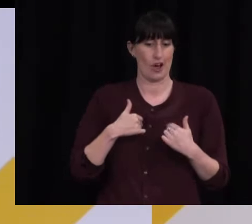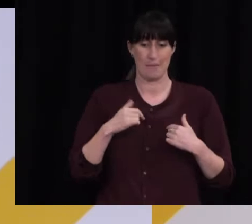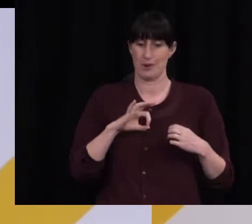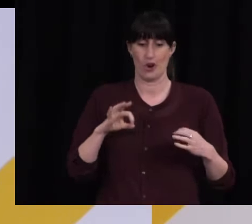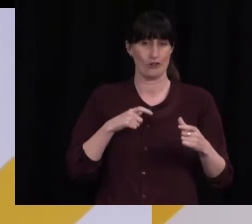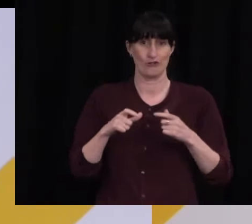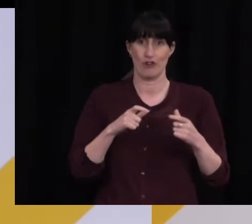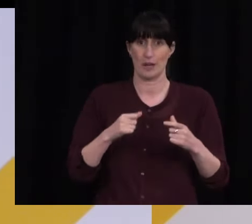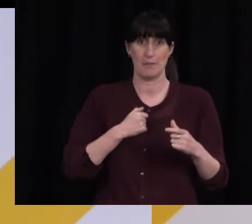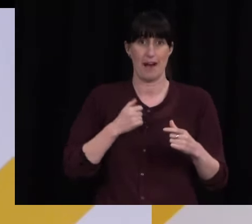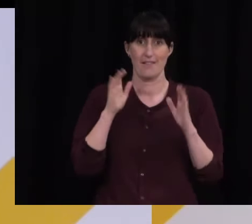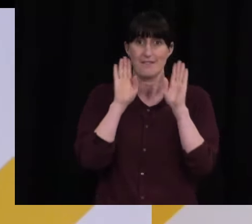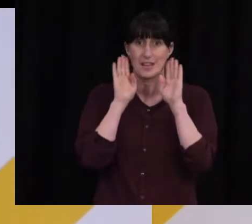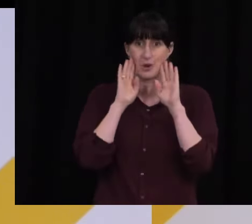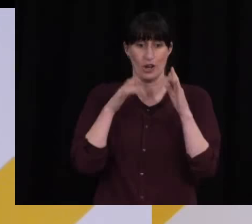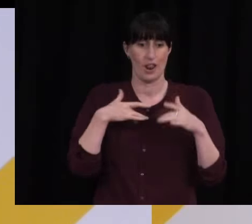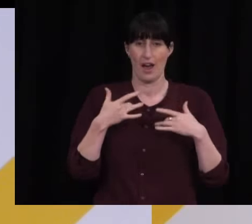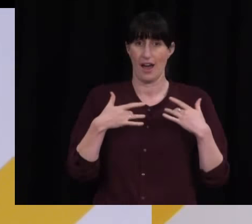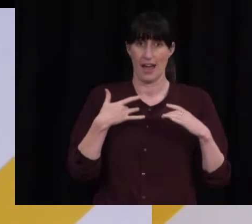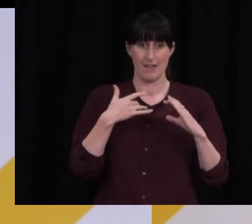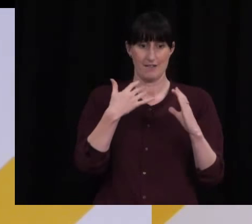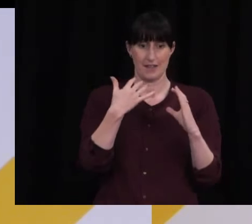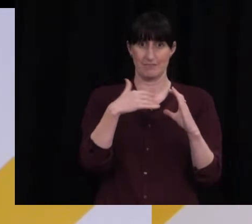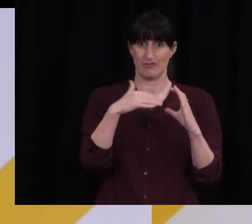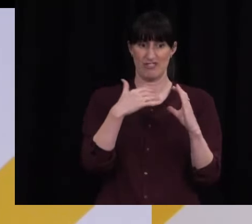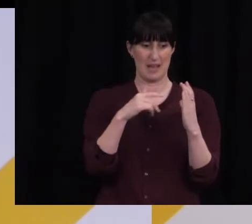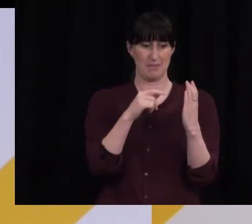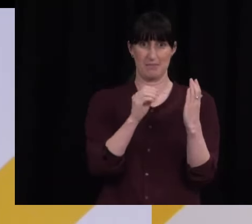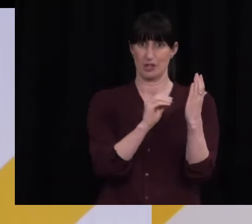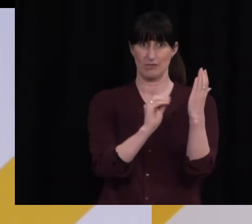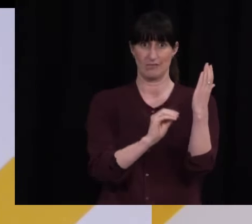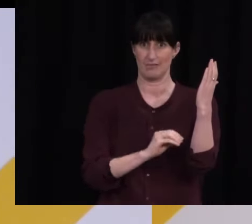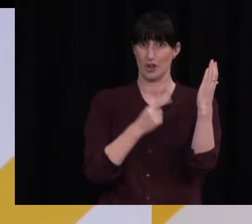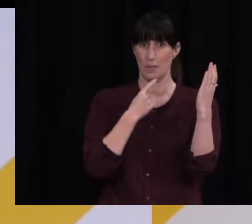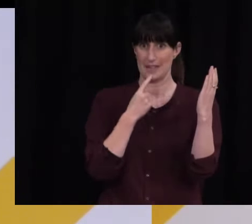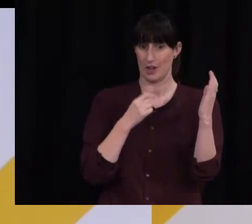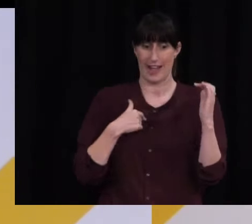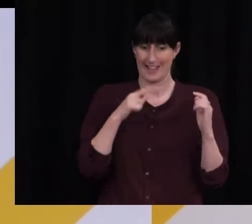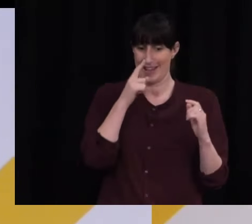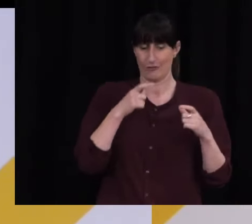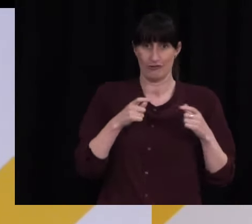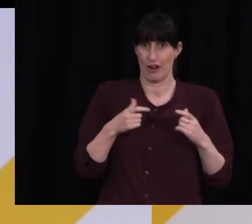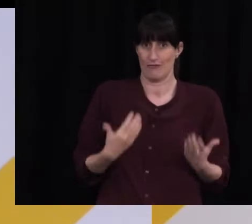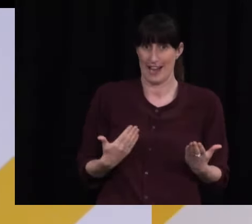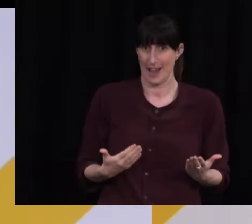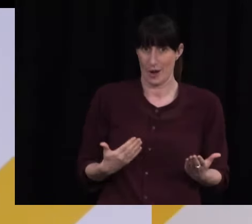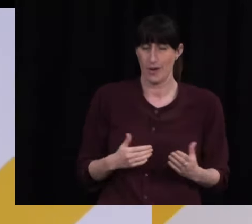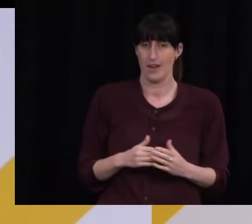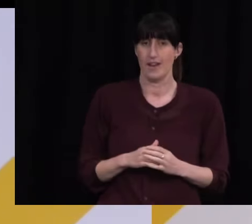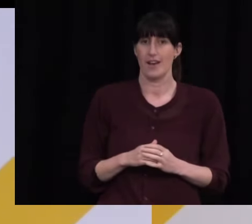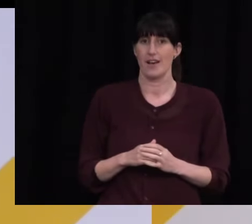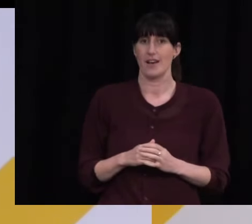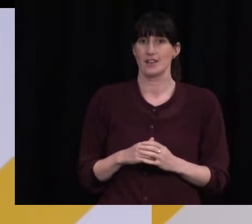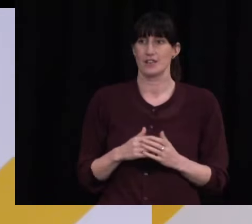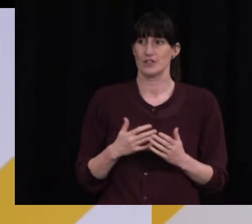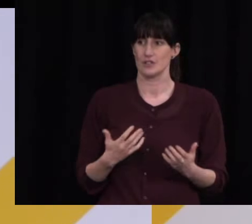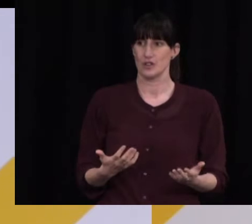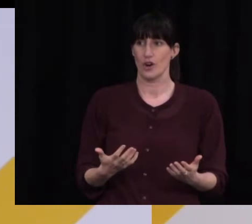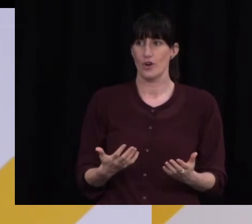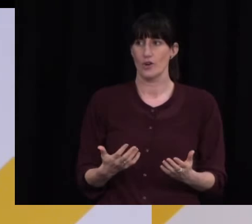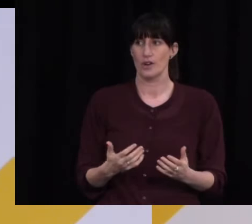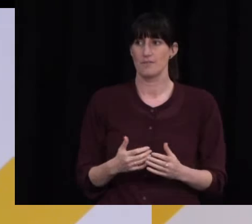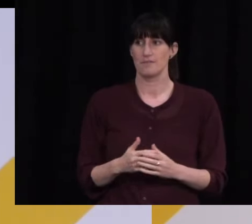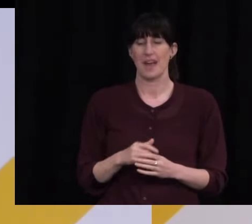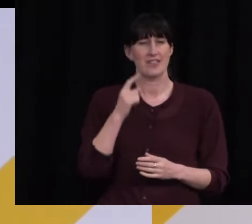Facebook's measures around COVID-19 misinformation. So much, as I understand, is